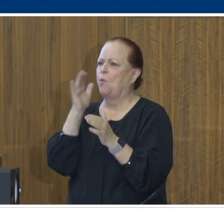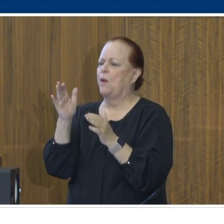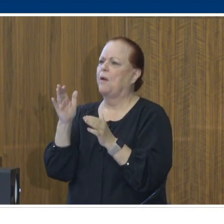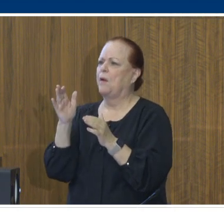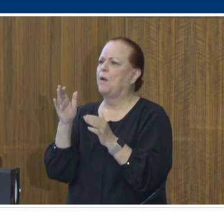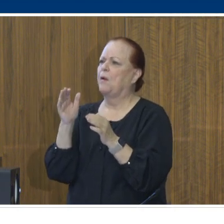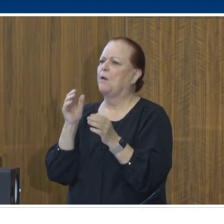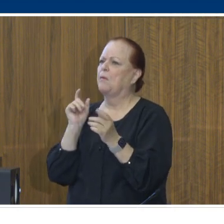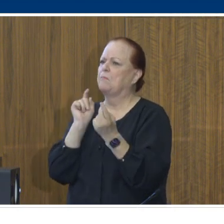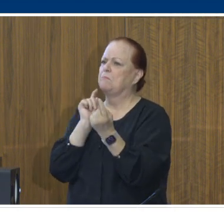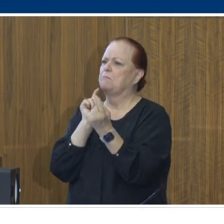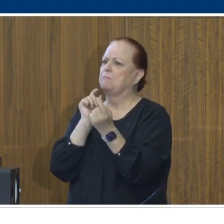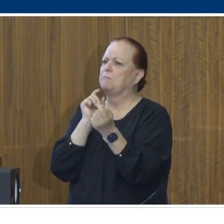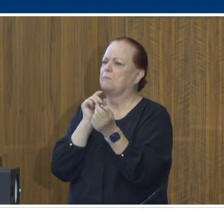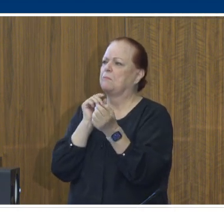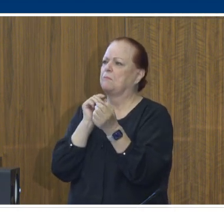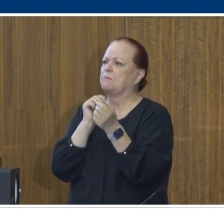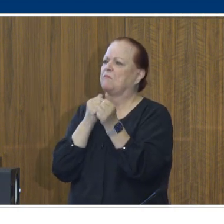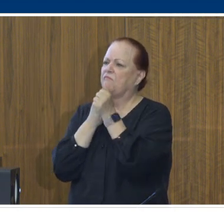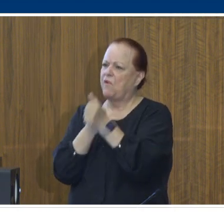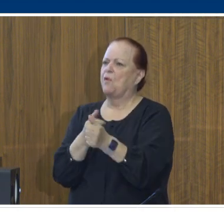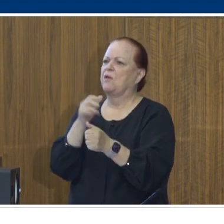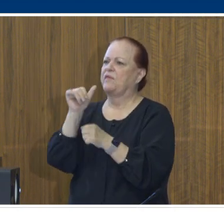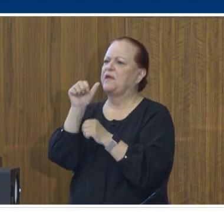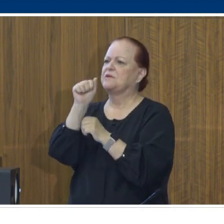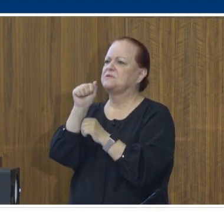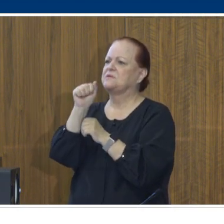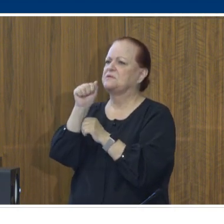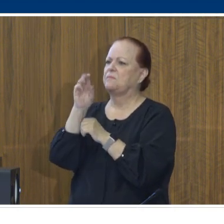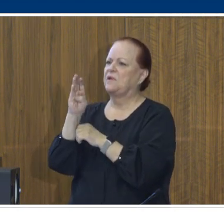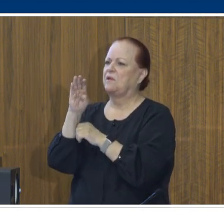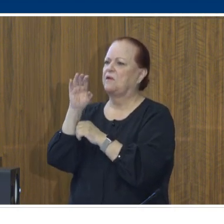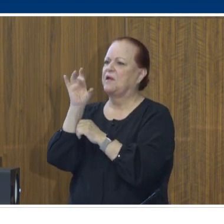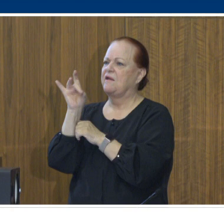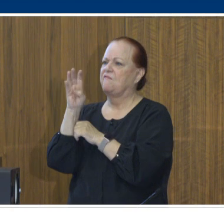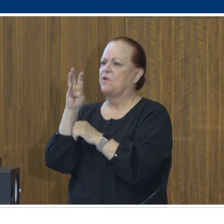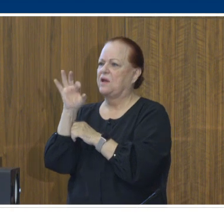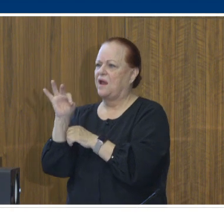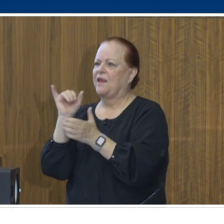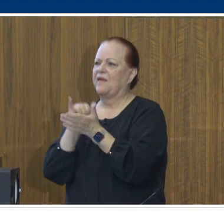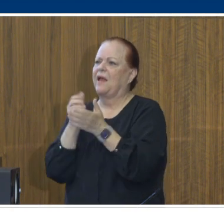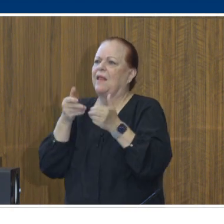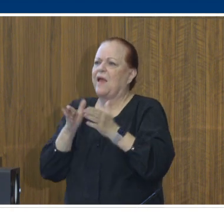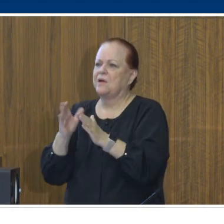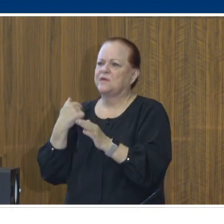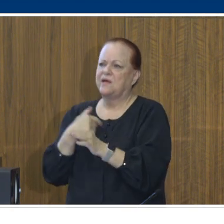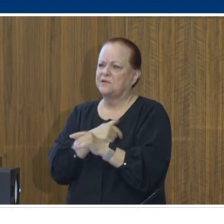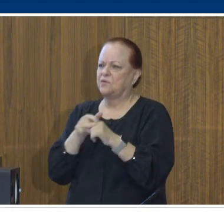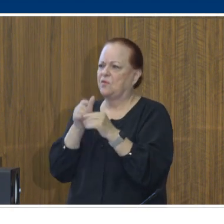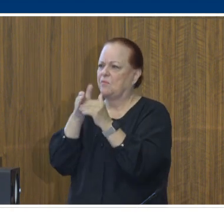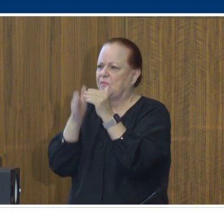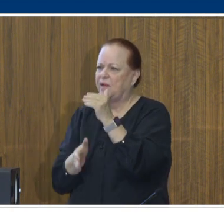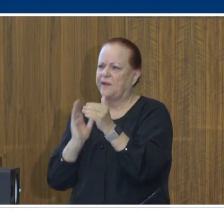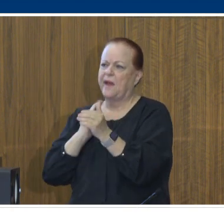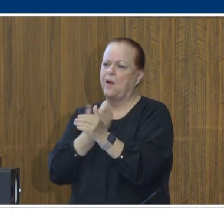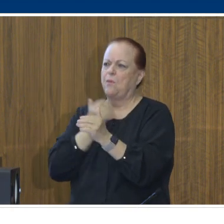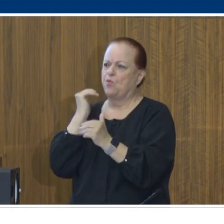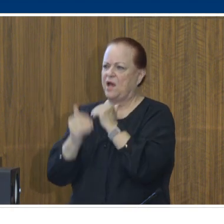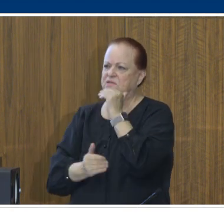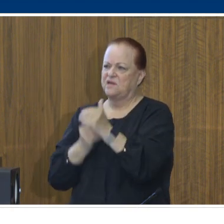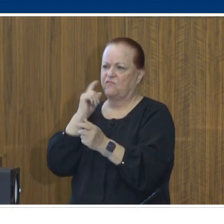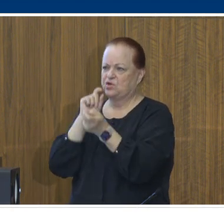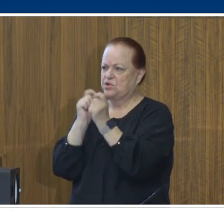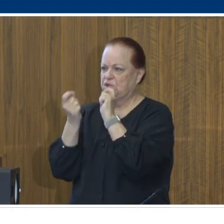Bill 849, also known as the Fair Maps Act, and that will allow us to complete our redistricting process